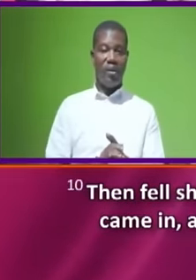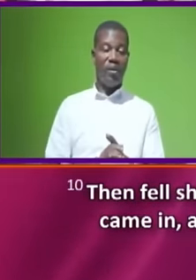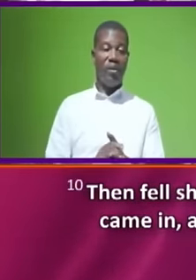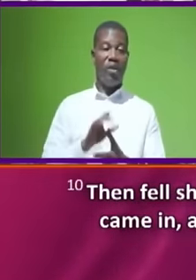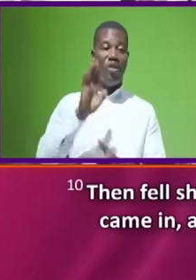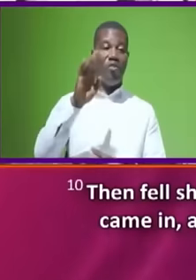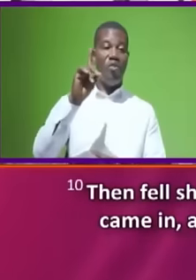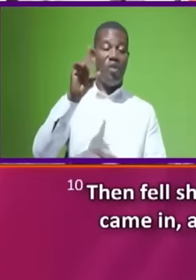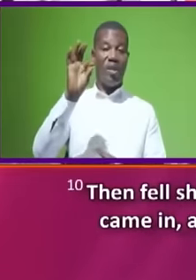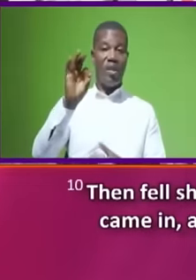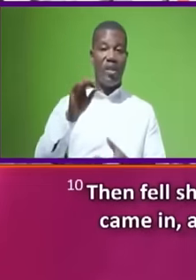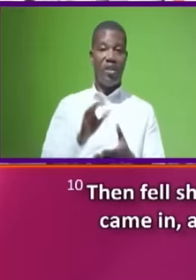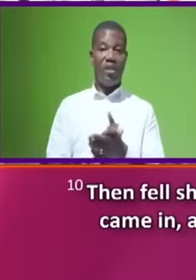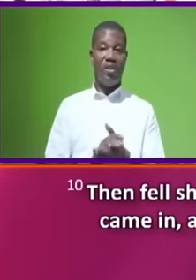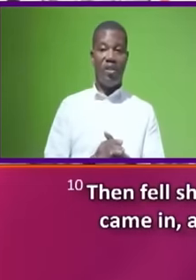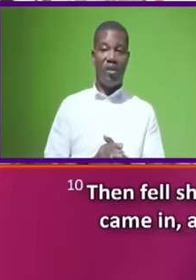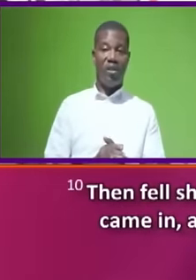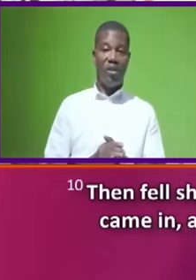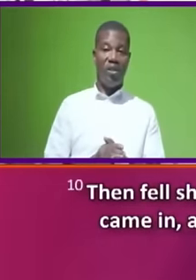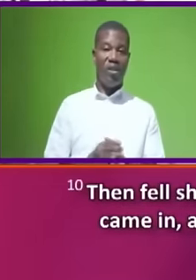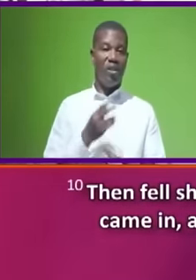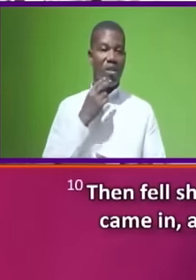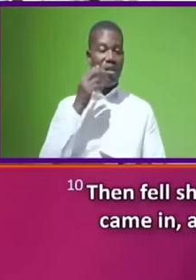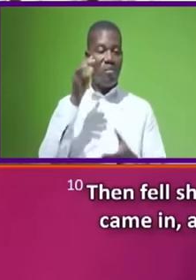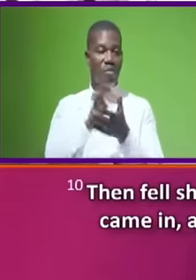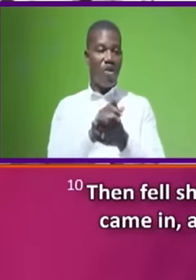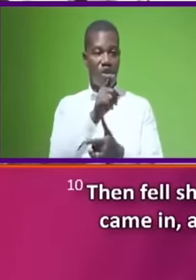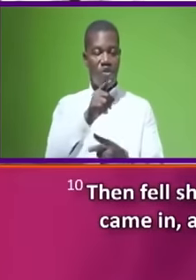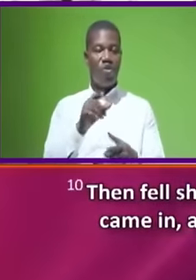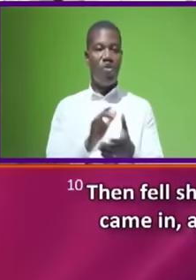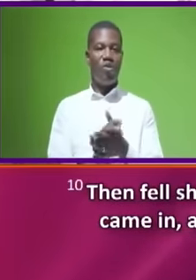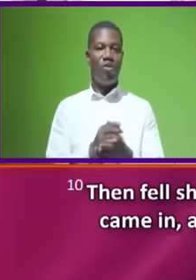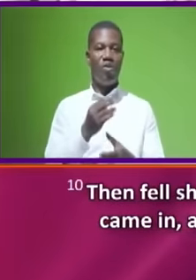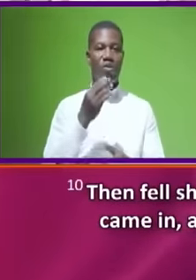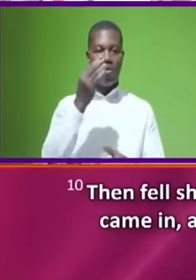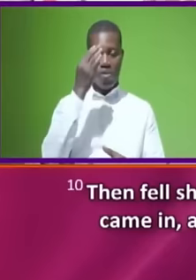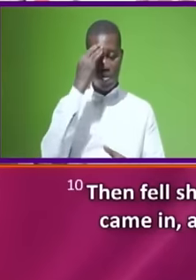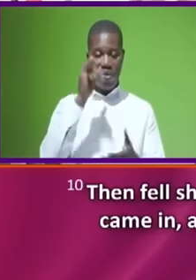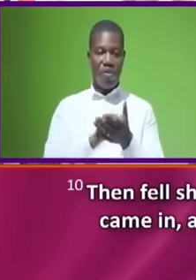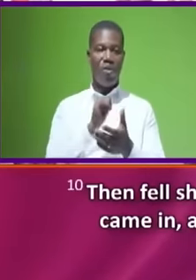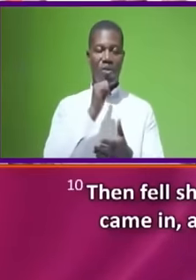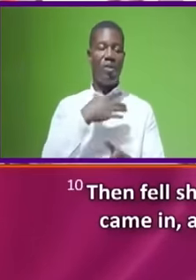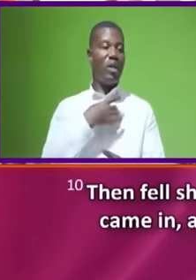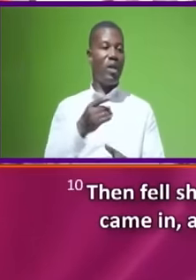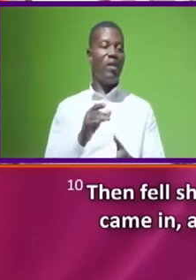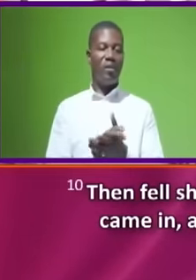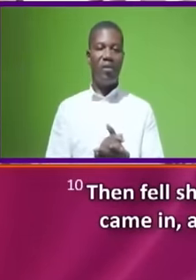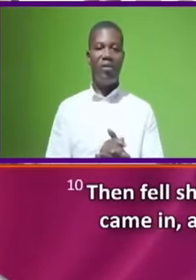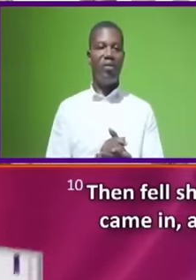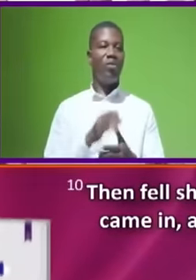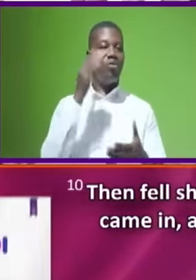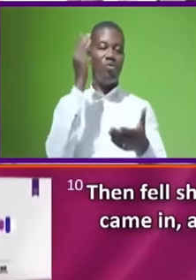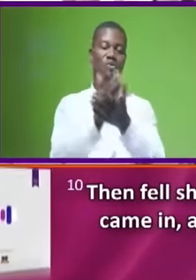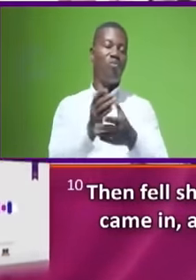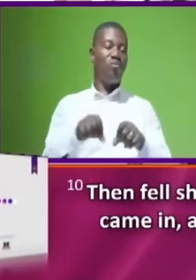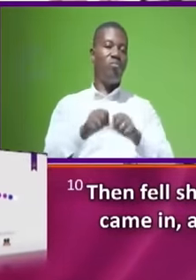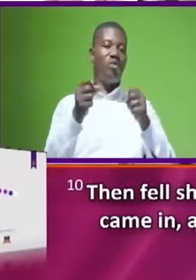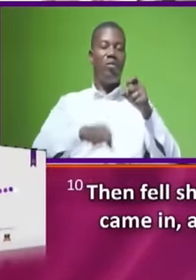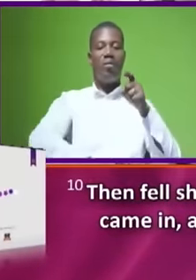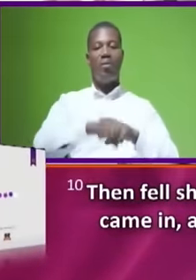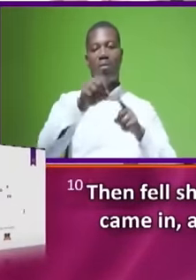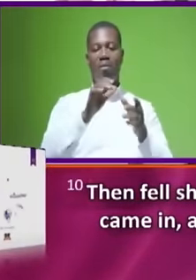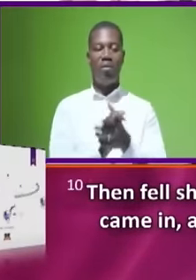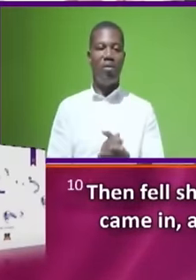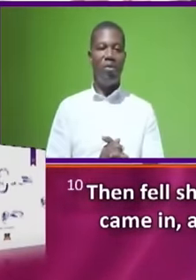scammer and then realize that you the woman that he has wedded, you do not like it, he may divorce you. Or no